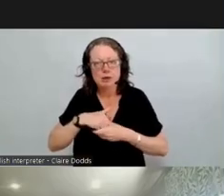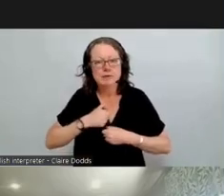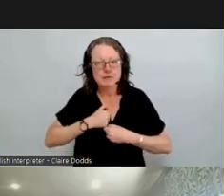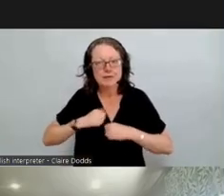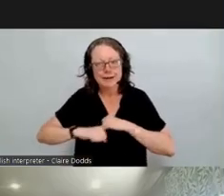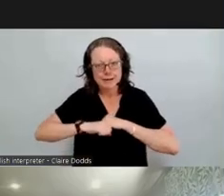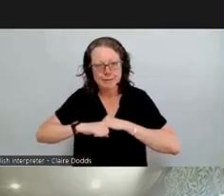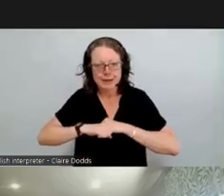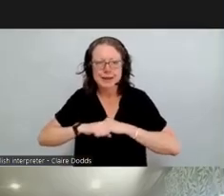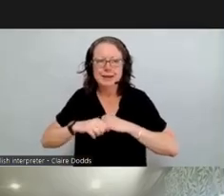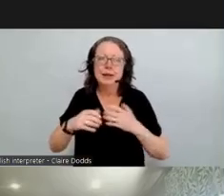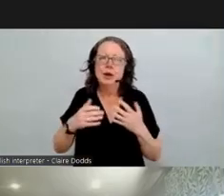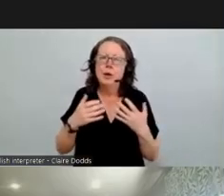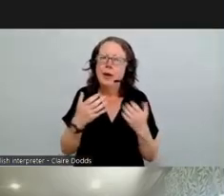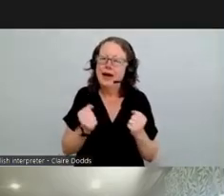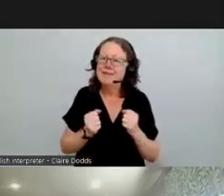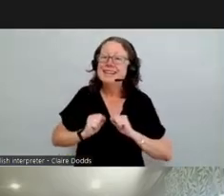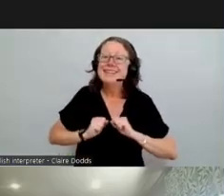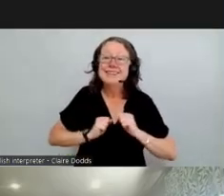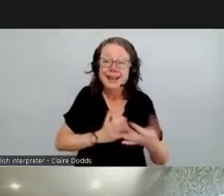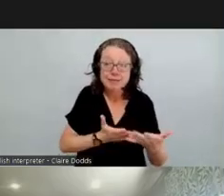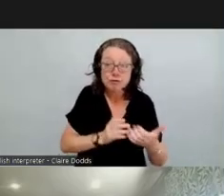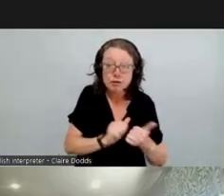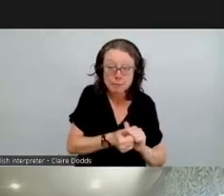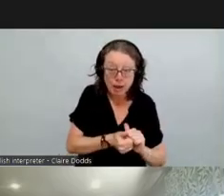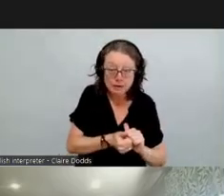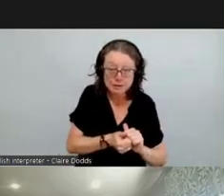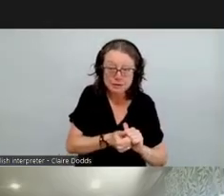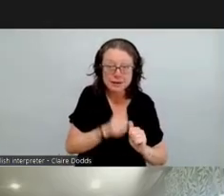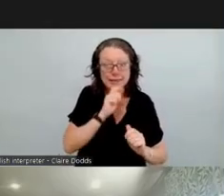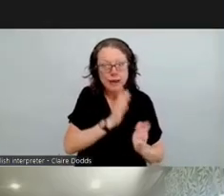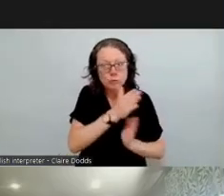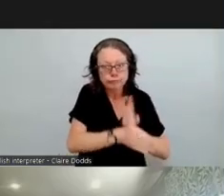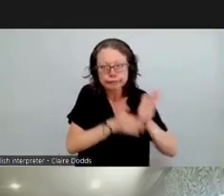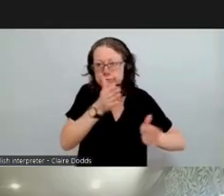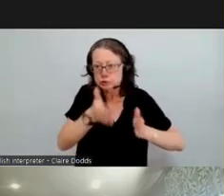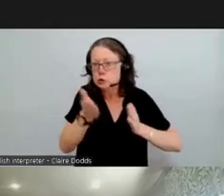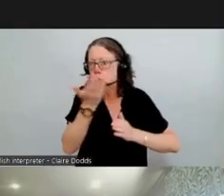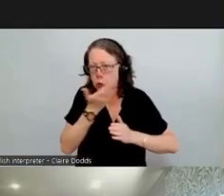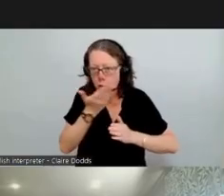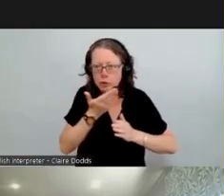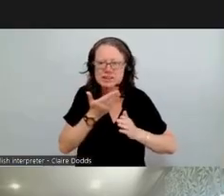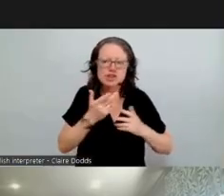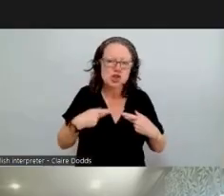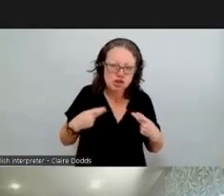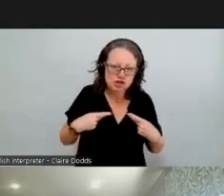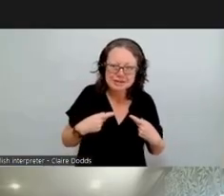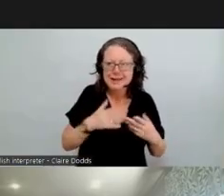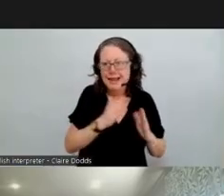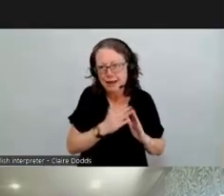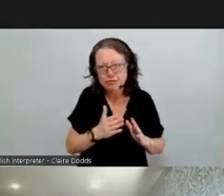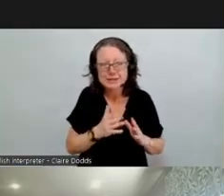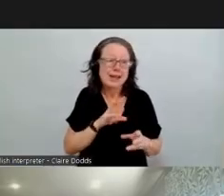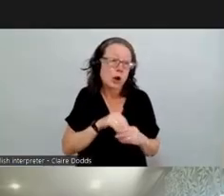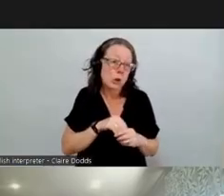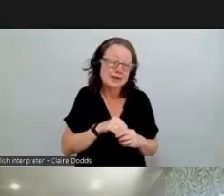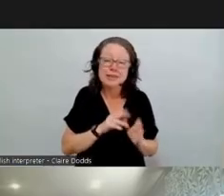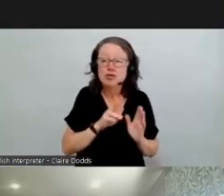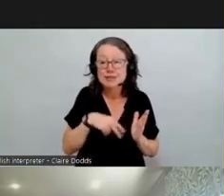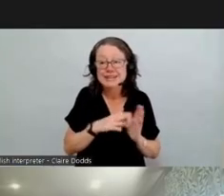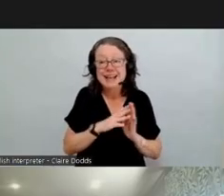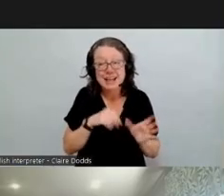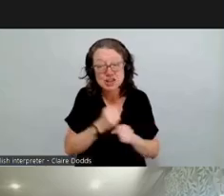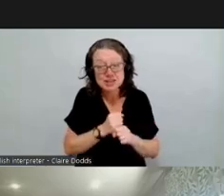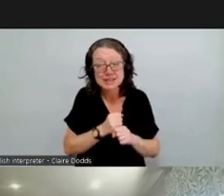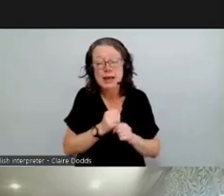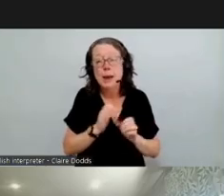ways. So we've got core delivery partners who are helping deliver in schools, nurseries and libraries, and that includes the Reading Agency and Book Trust and World